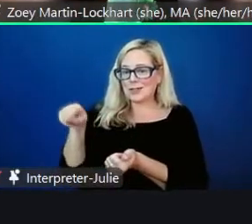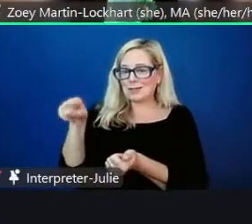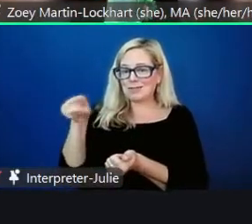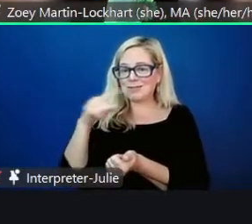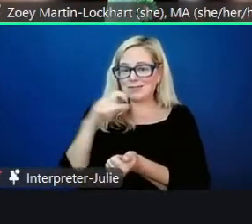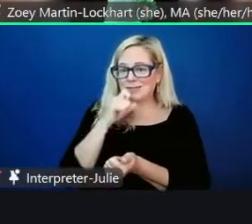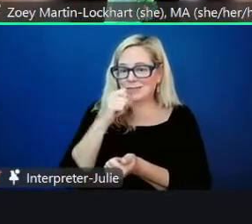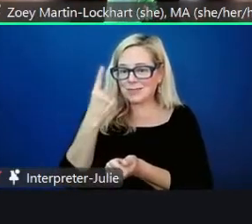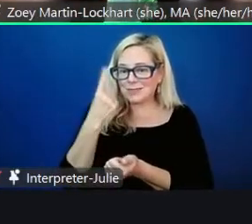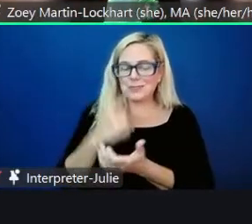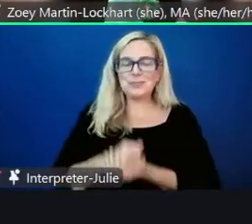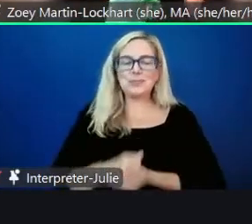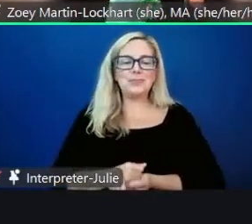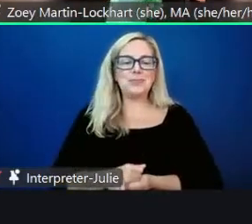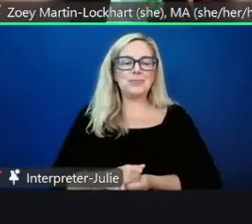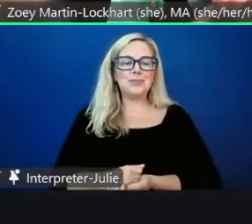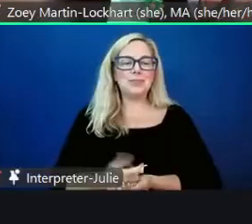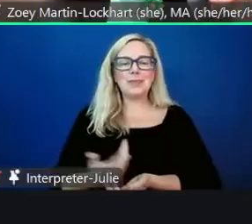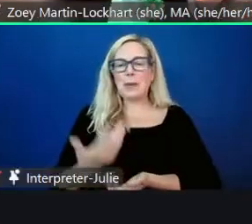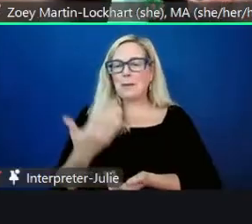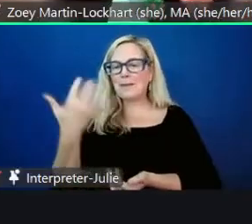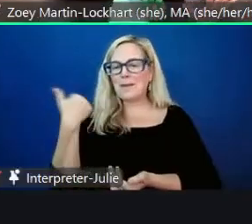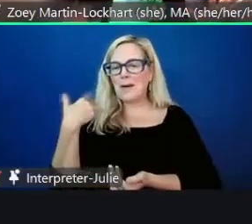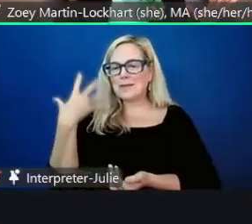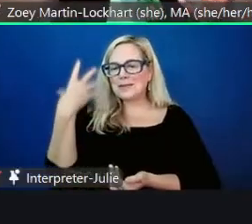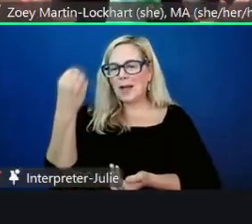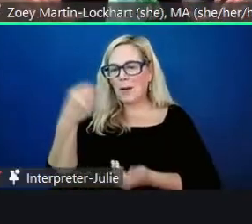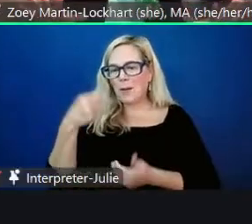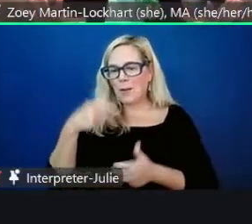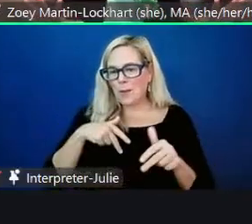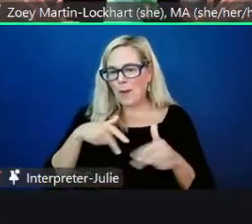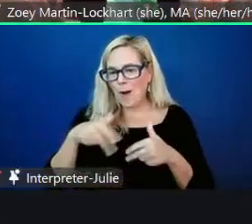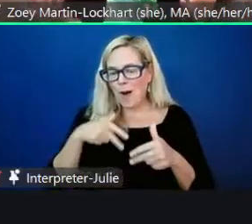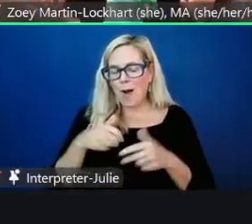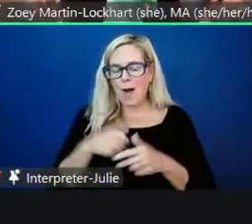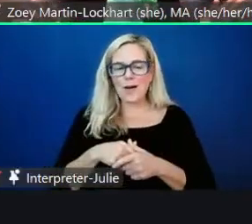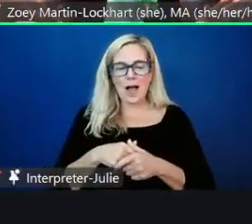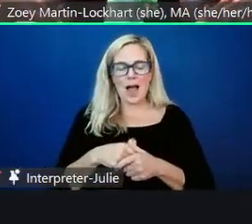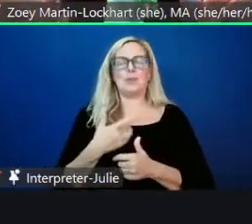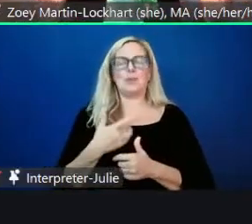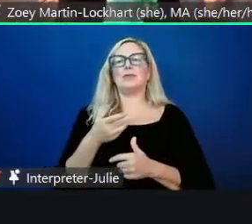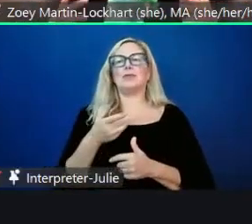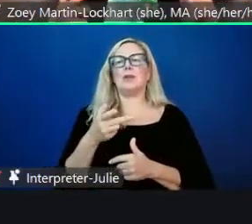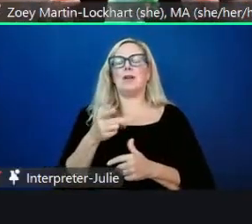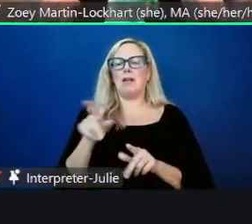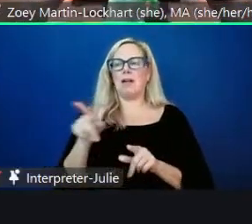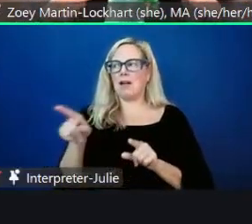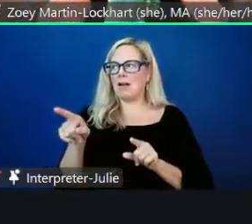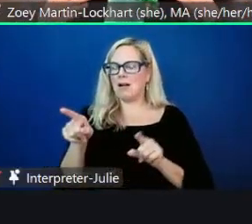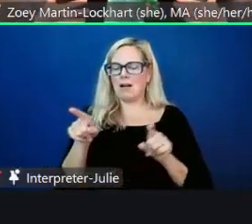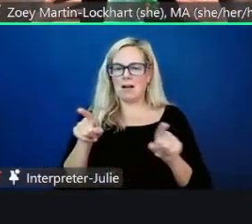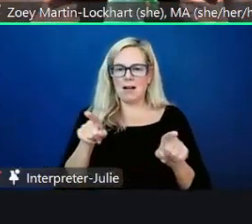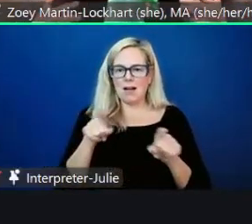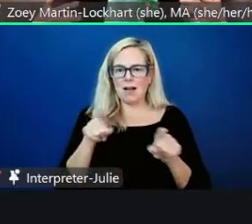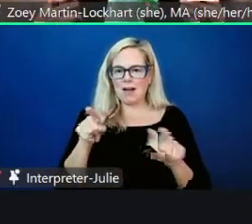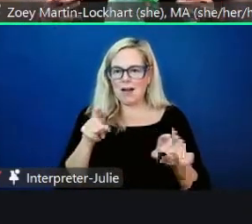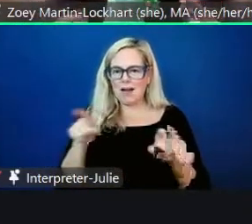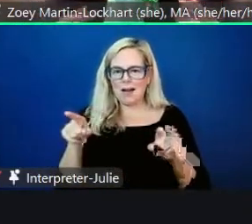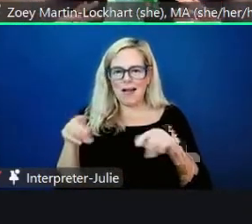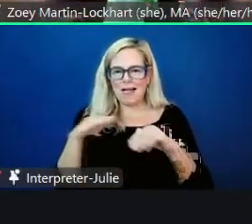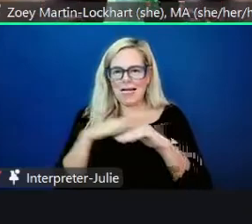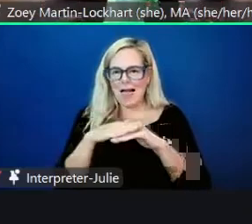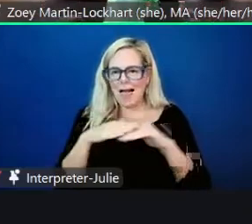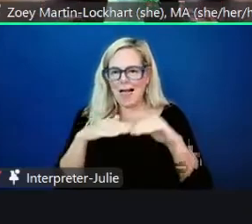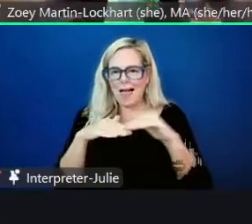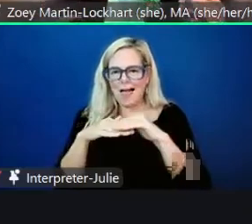struck by something. The community methods and clinician methods I was hearing map onto each other